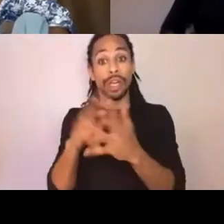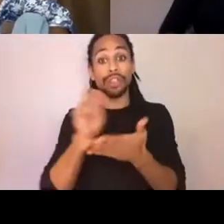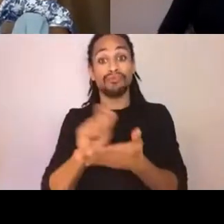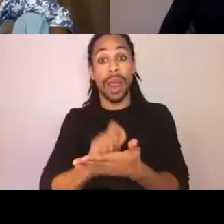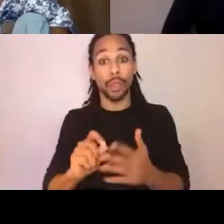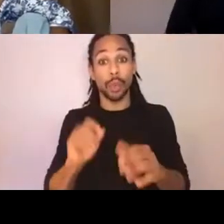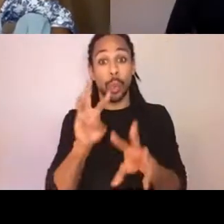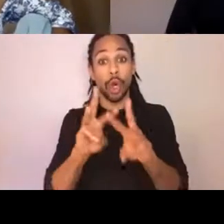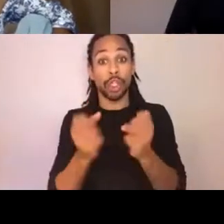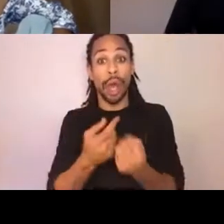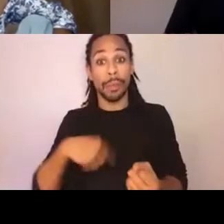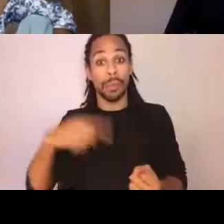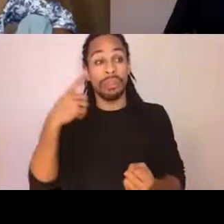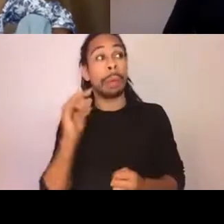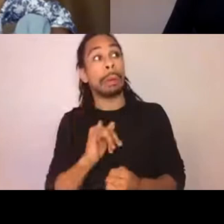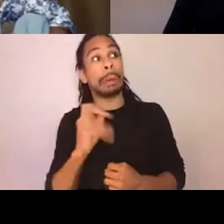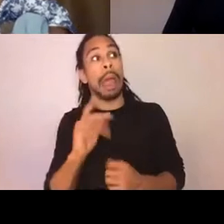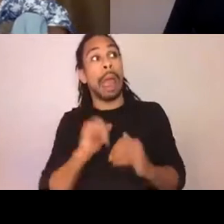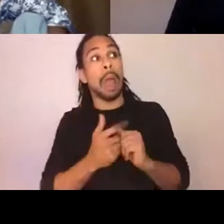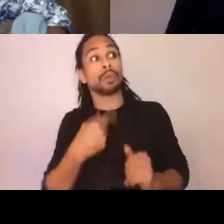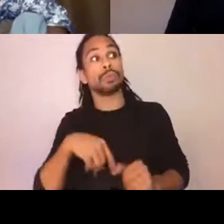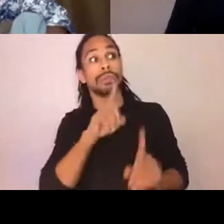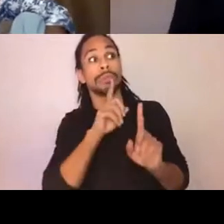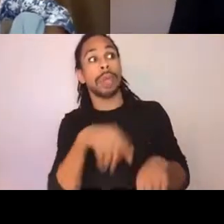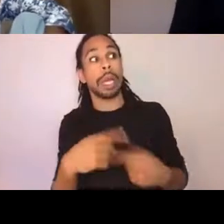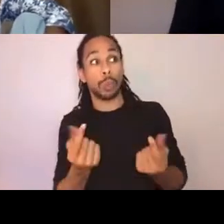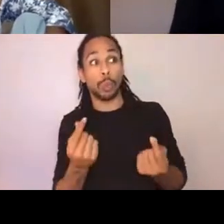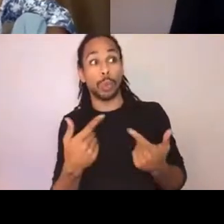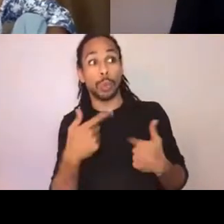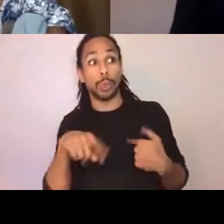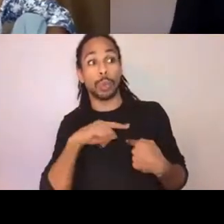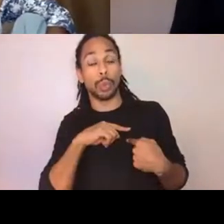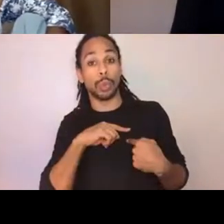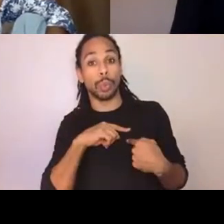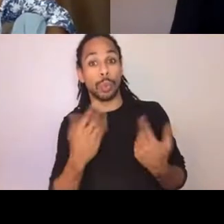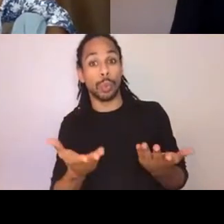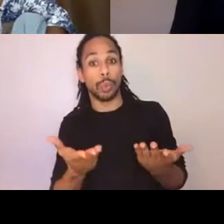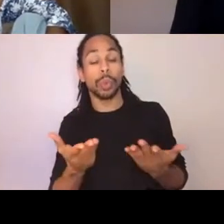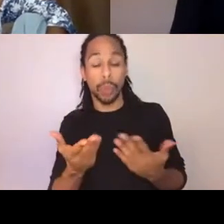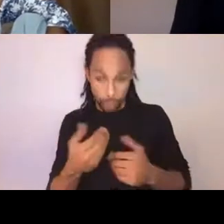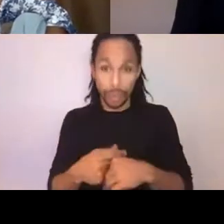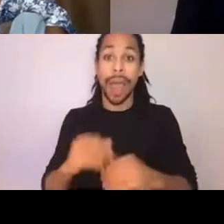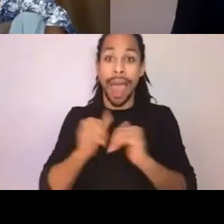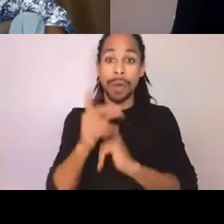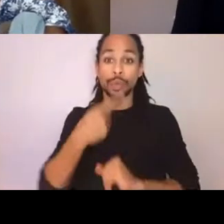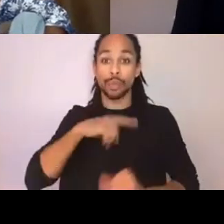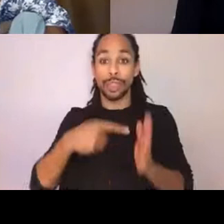about, you know, what do we do? How do we respond? How do we, you know, demonstrate